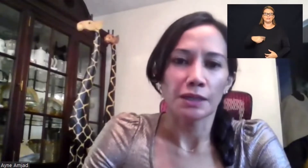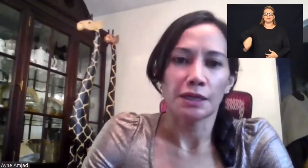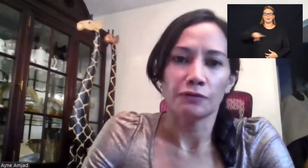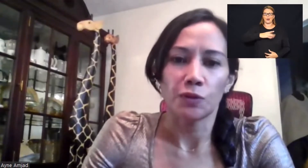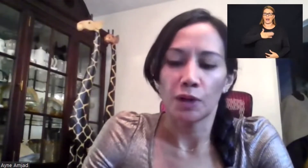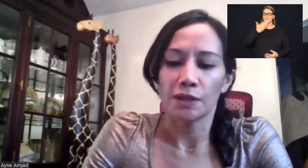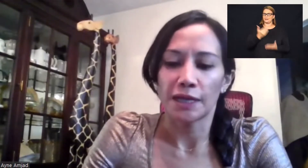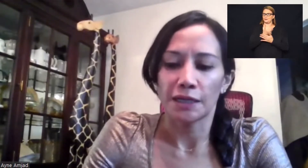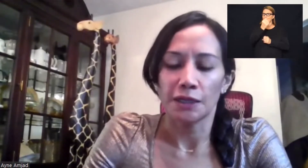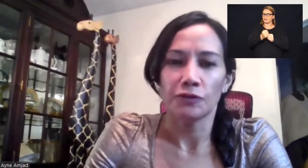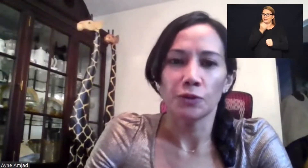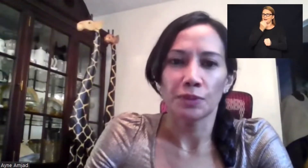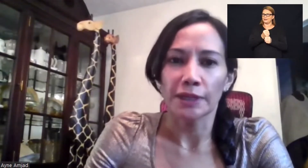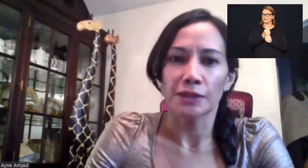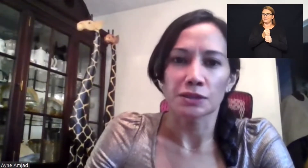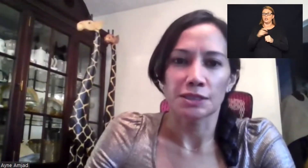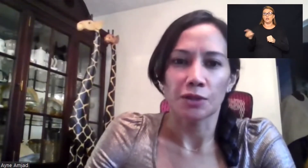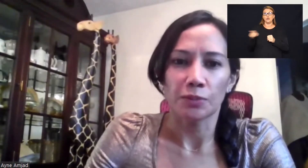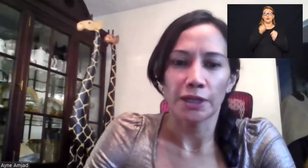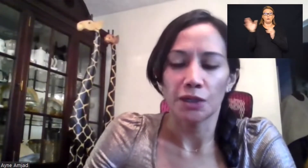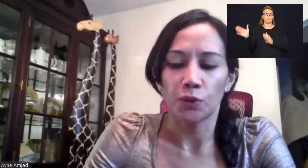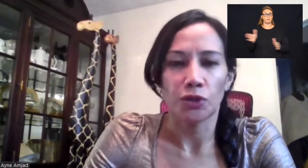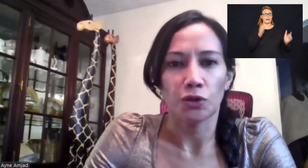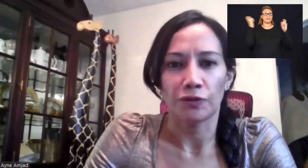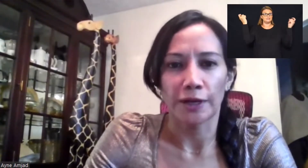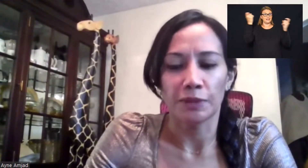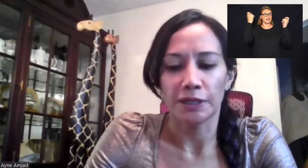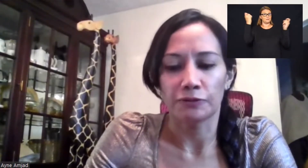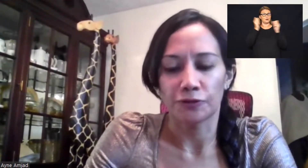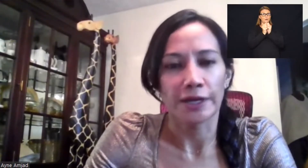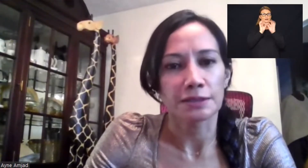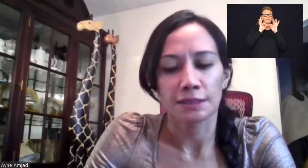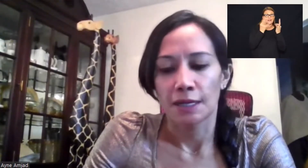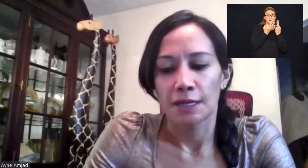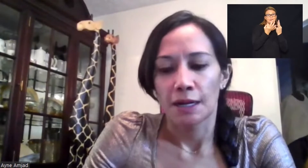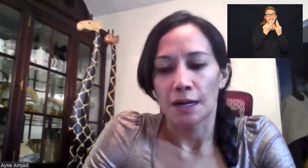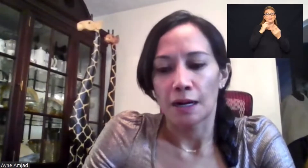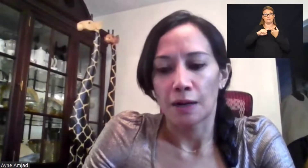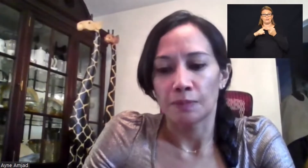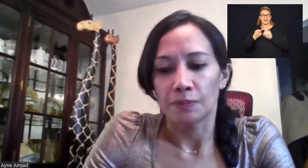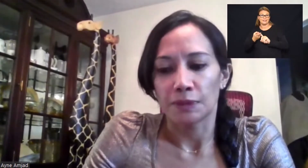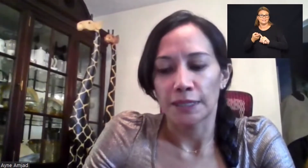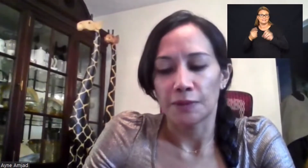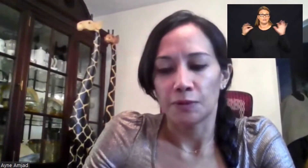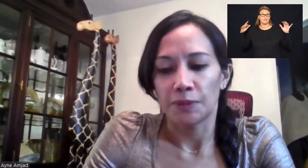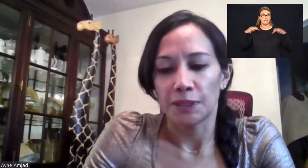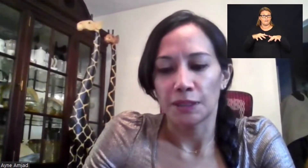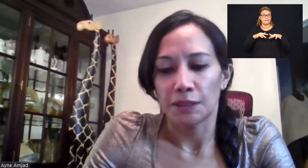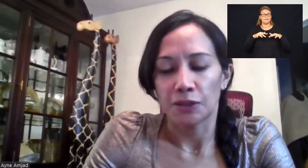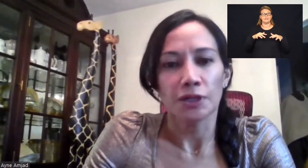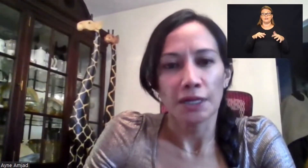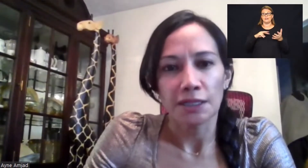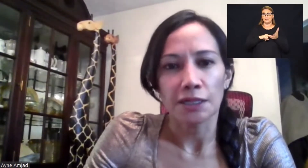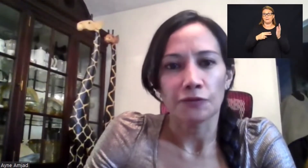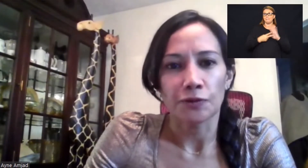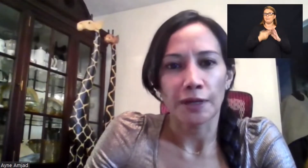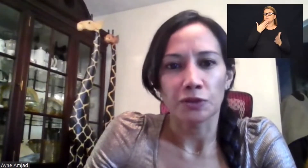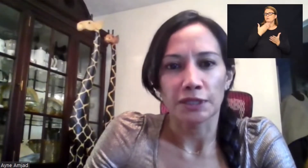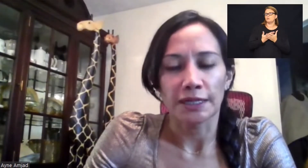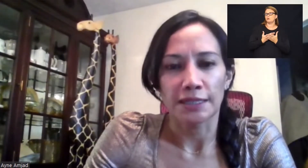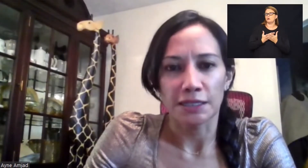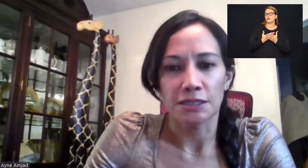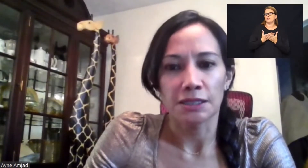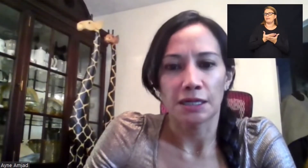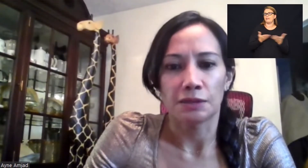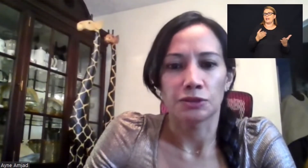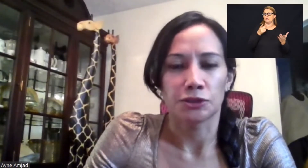to remind everyone that if you plan on celebrating with your family and friends, that it would be a good idea if you're able